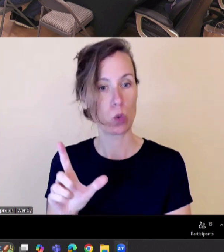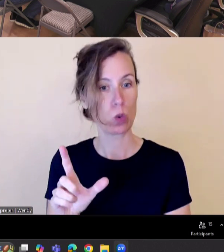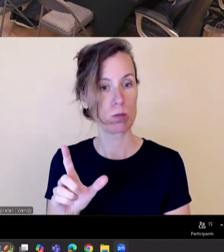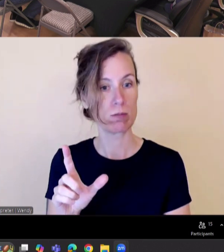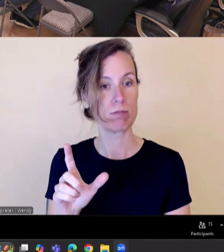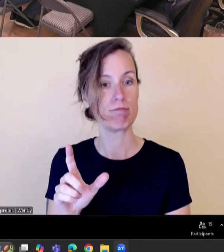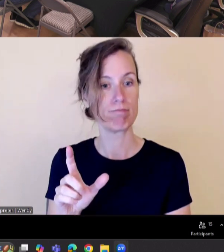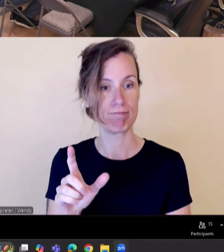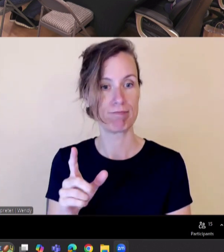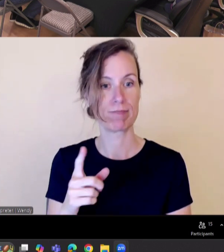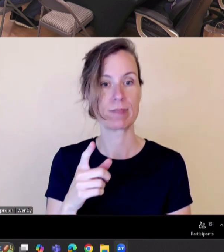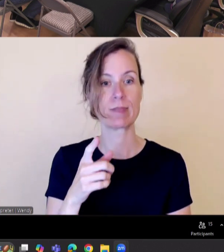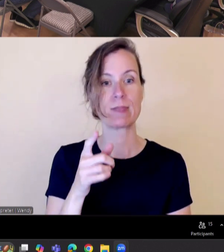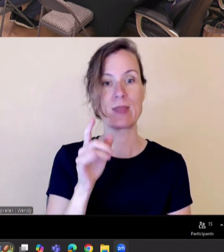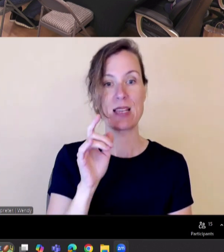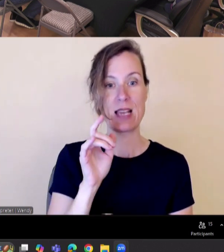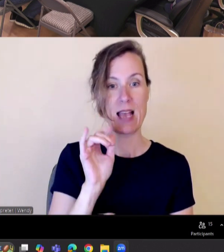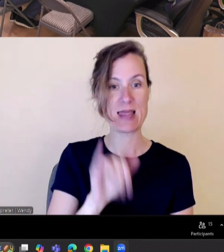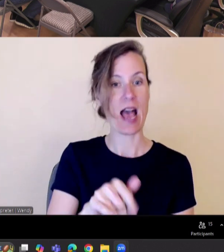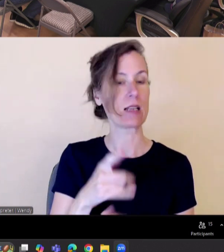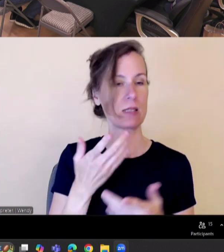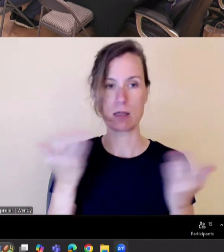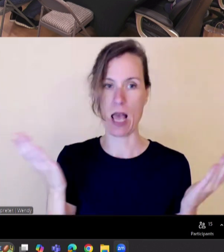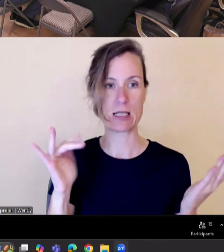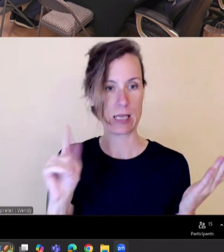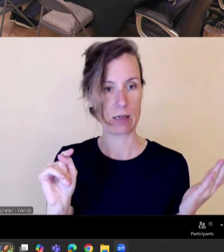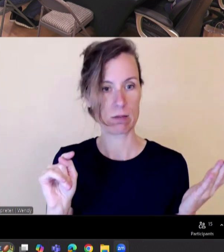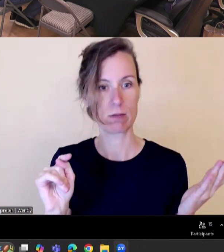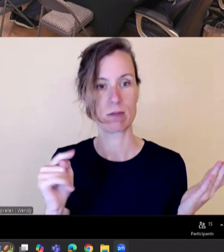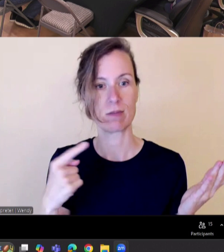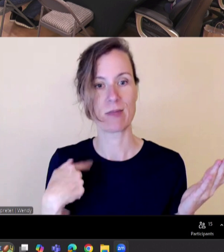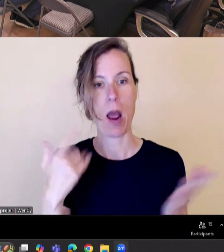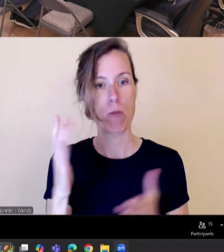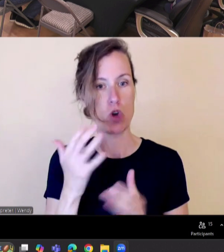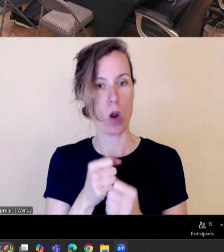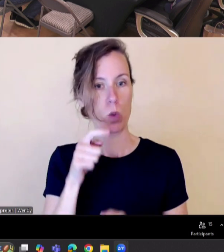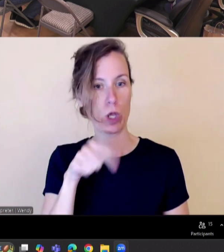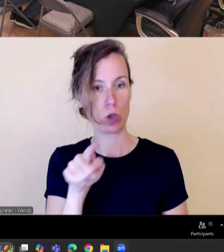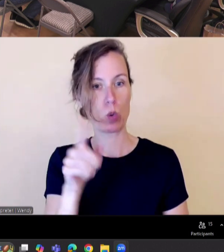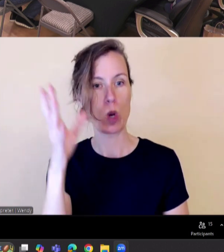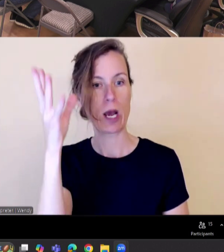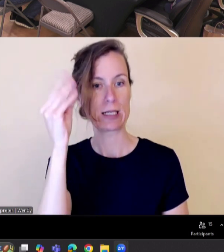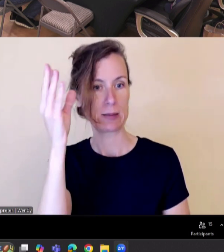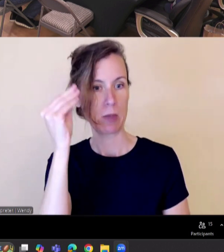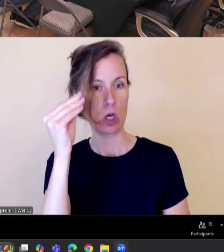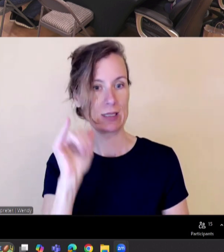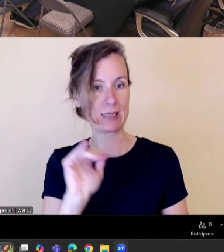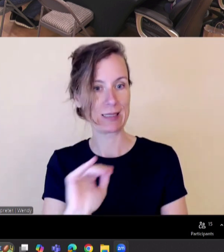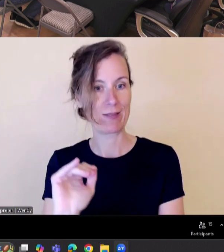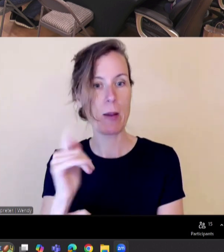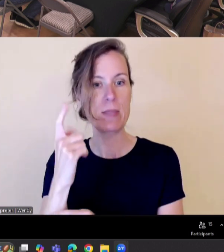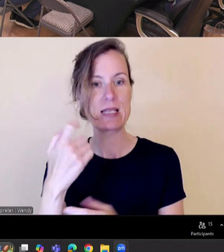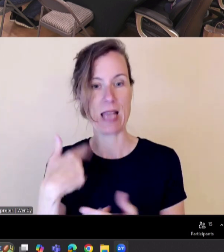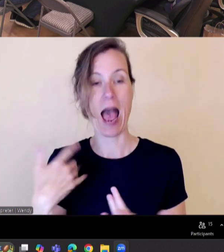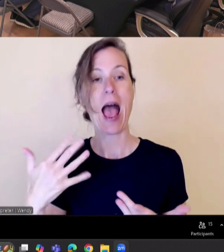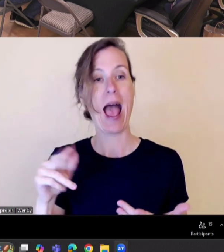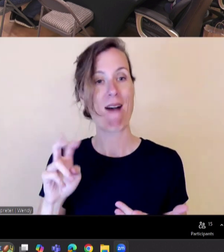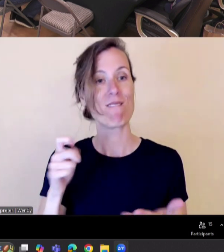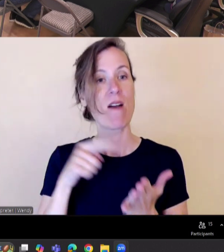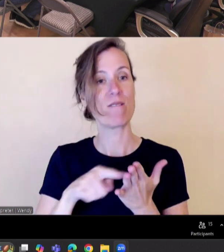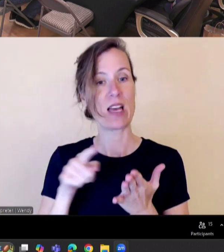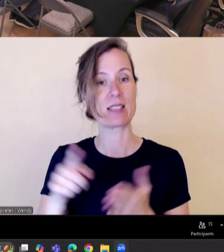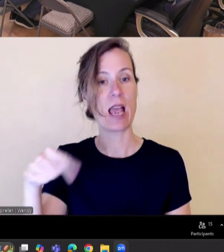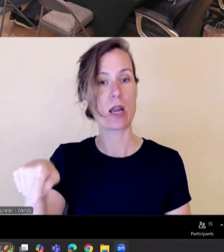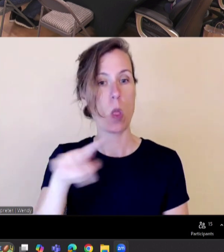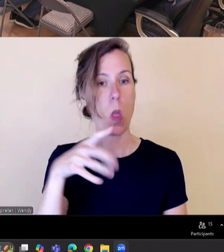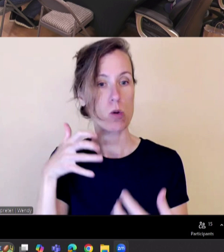those collisions and the carnage and the tragedy that's associated with those types of motor vehicle collisions,